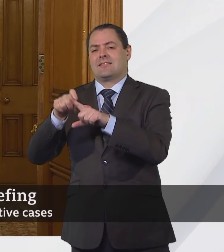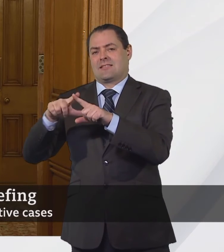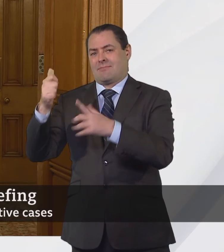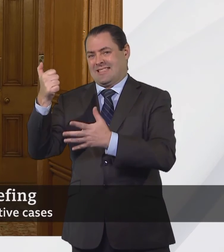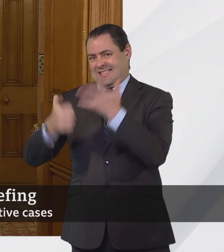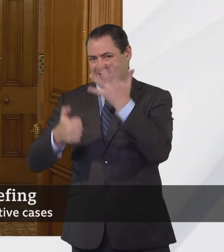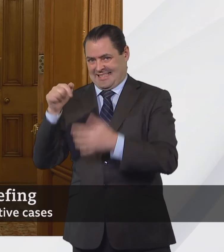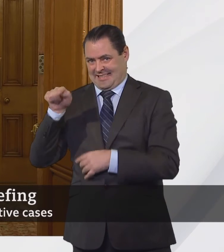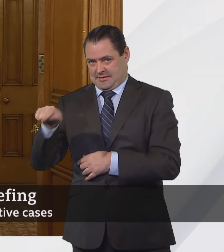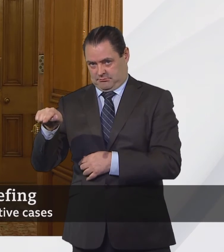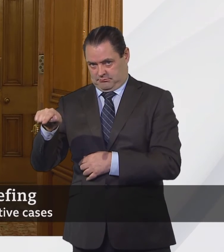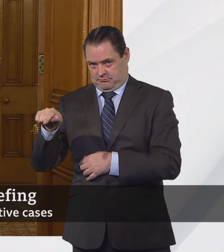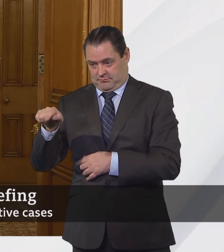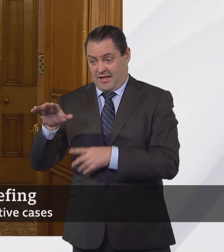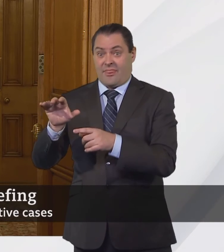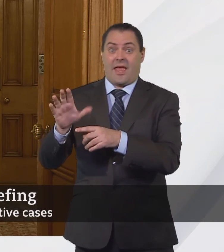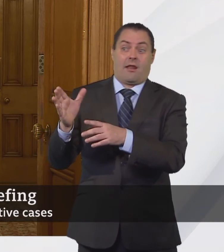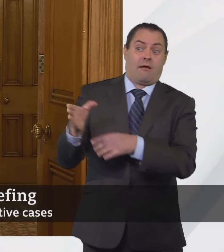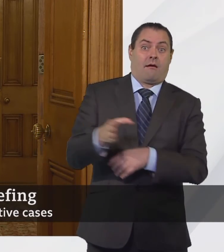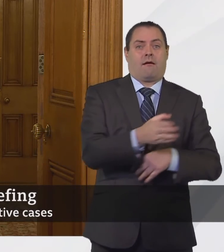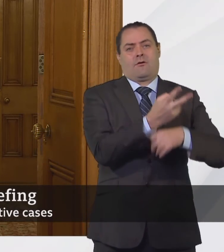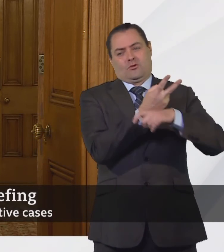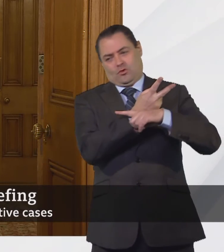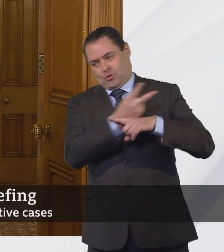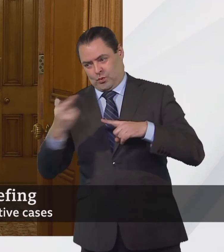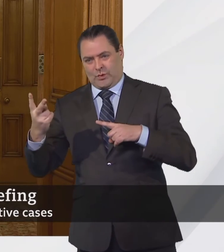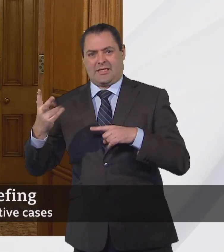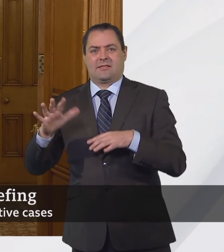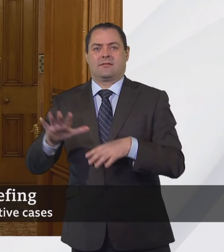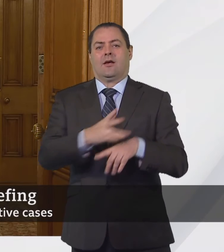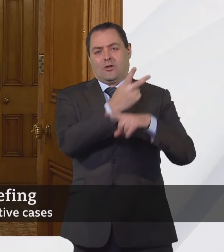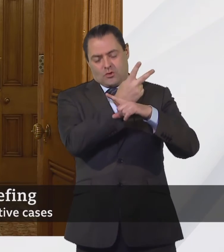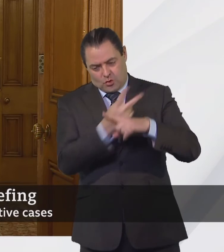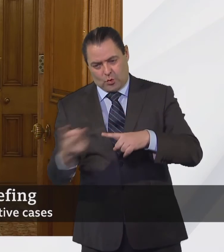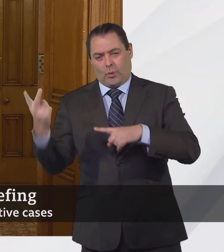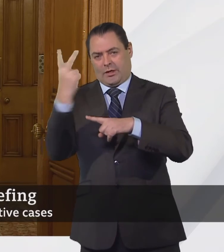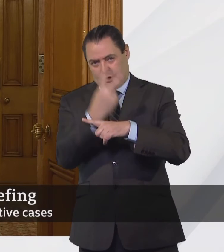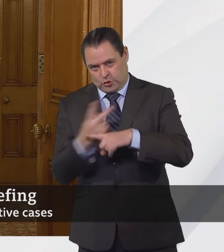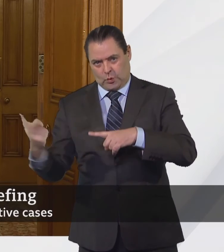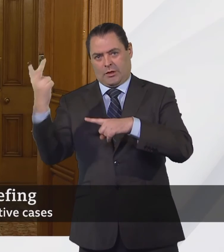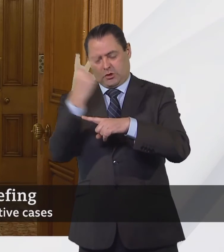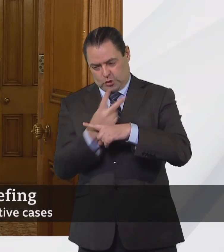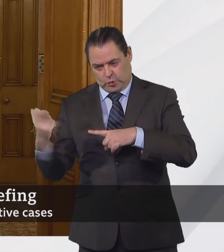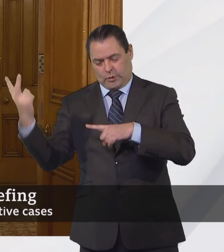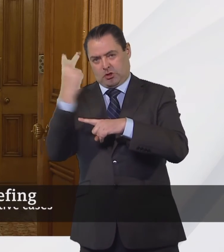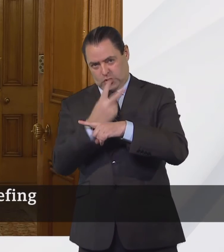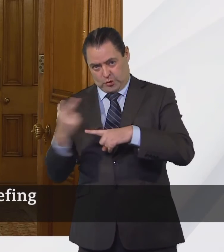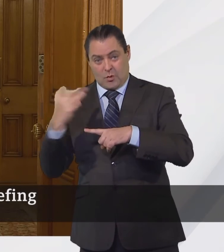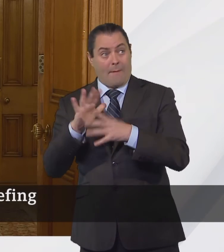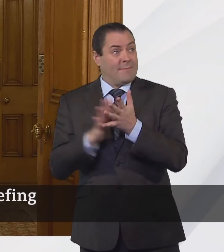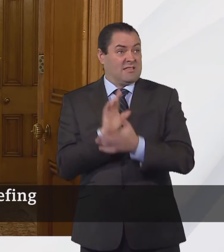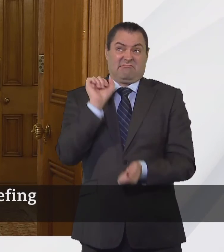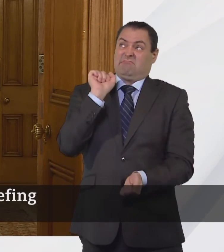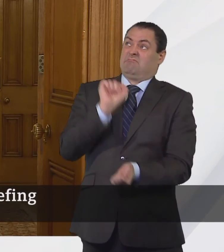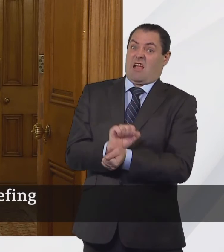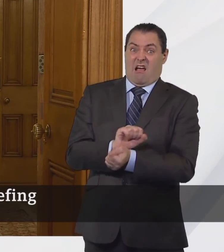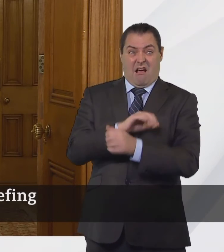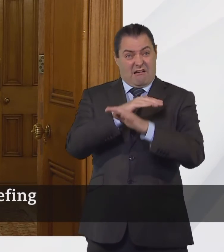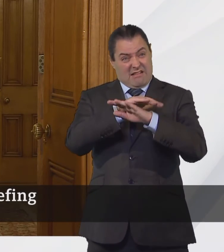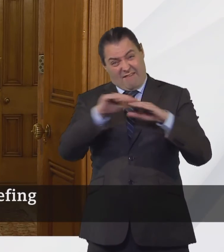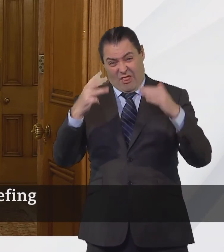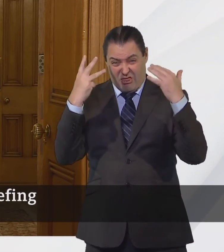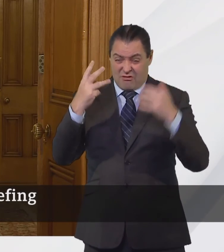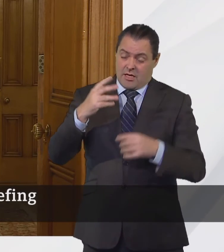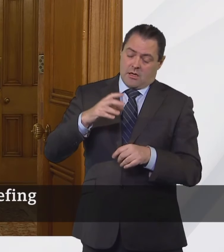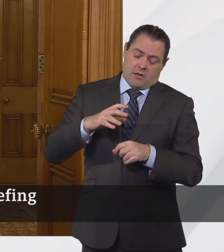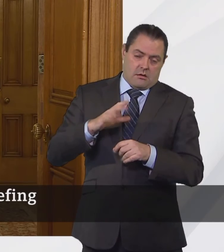escape, and I have no doubt that together we can get through this winter, suppress the virus until vaccines come to